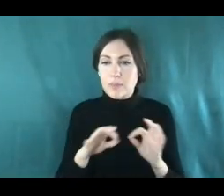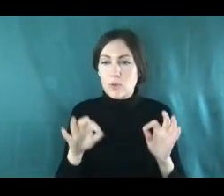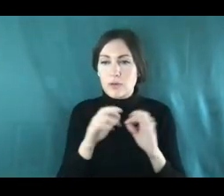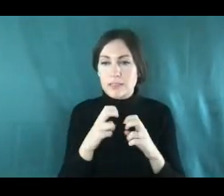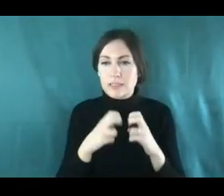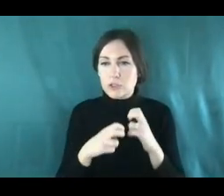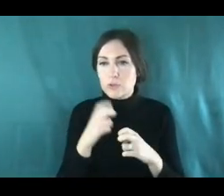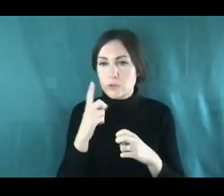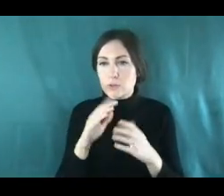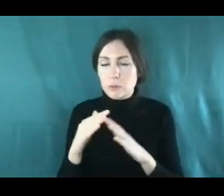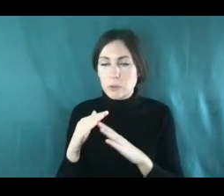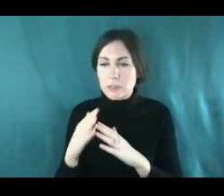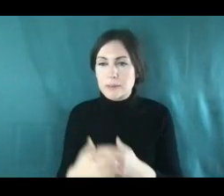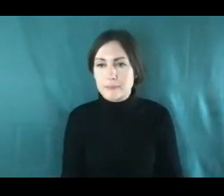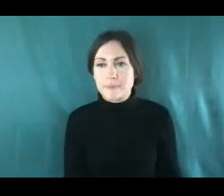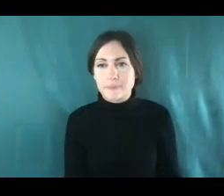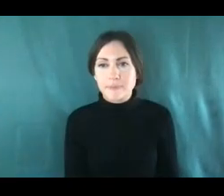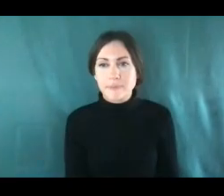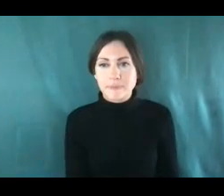community.